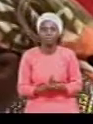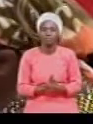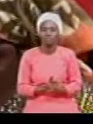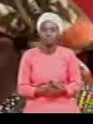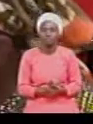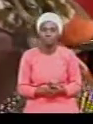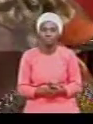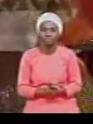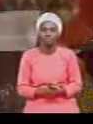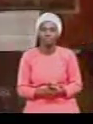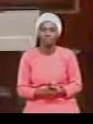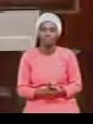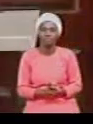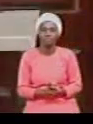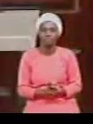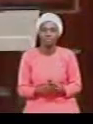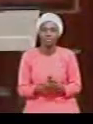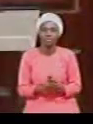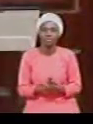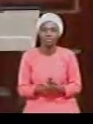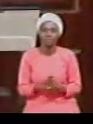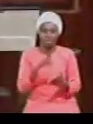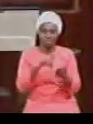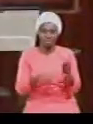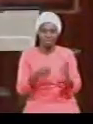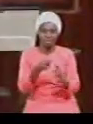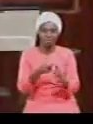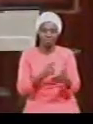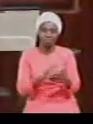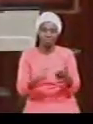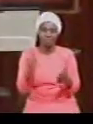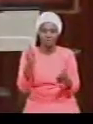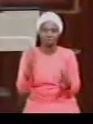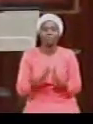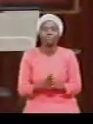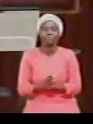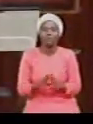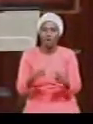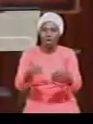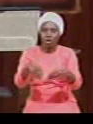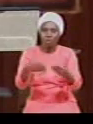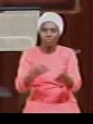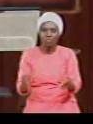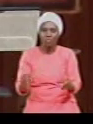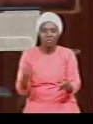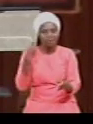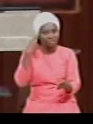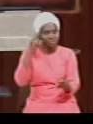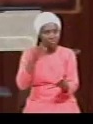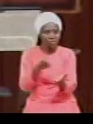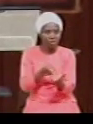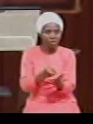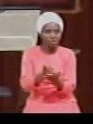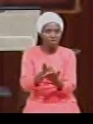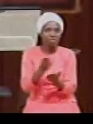chapter 8. We're reading from verse 21. Providing for honest